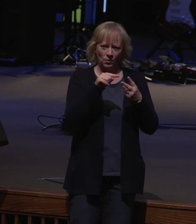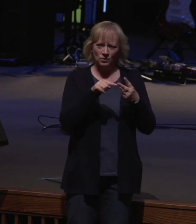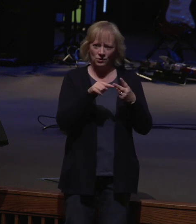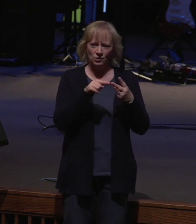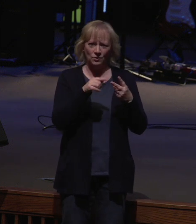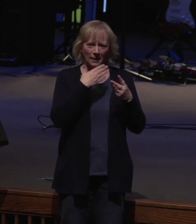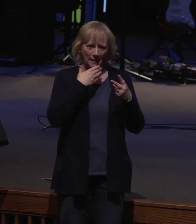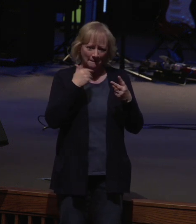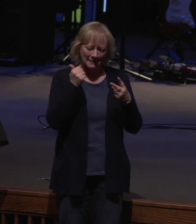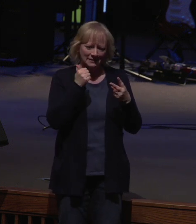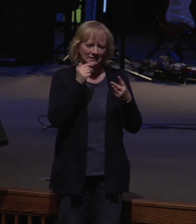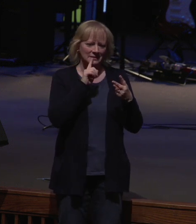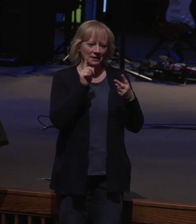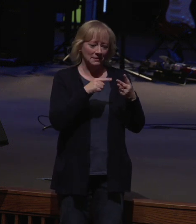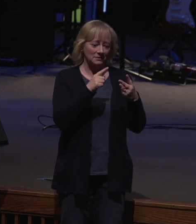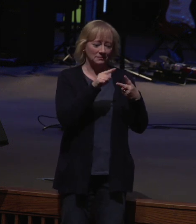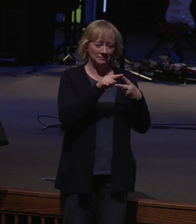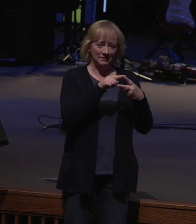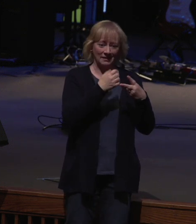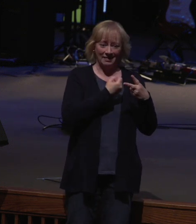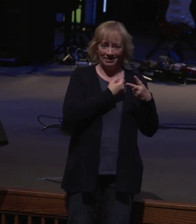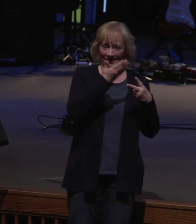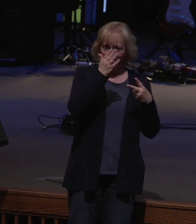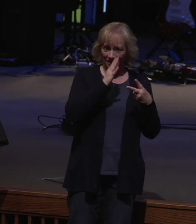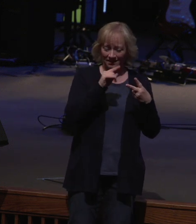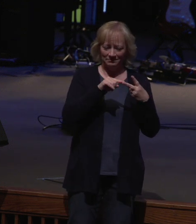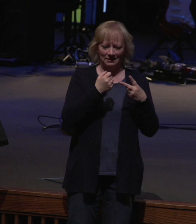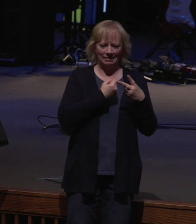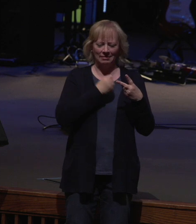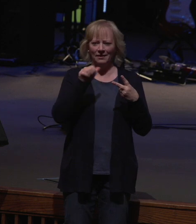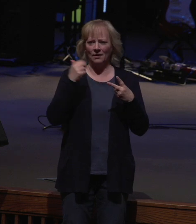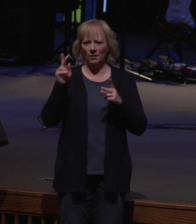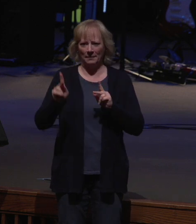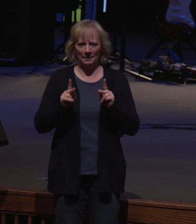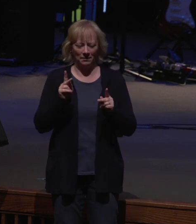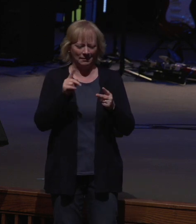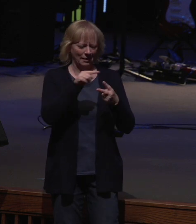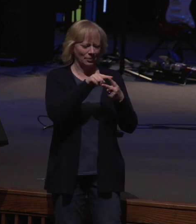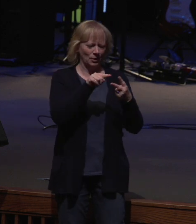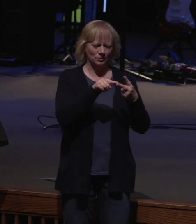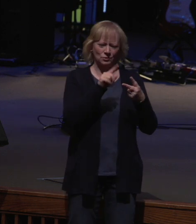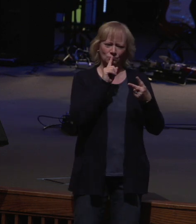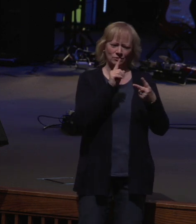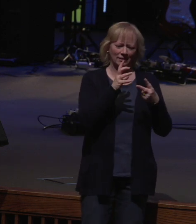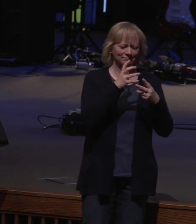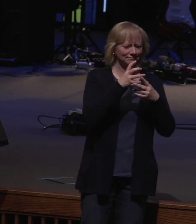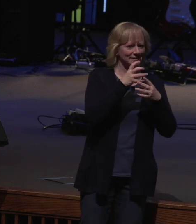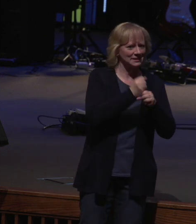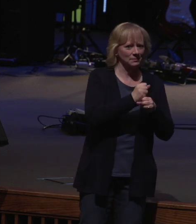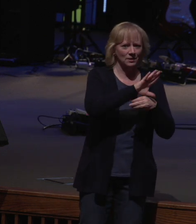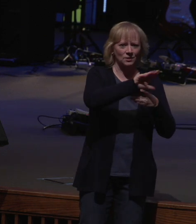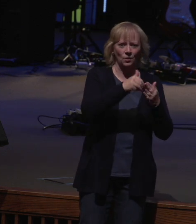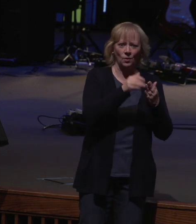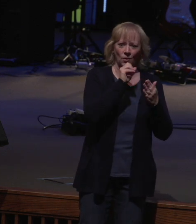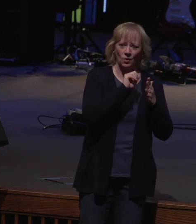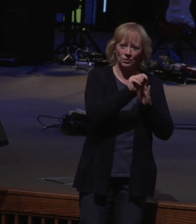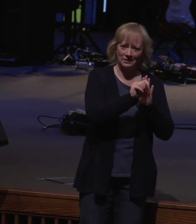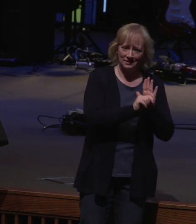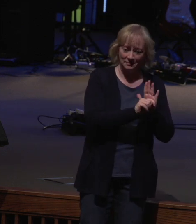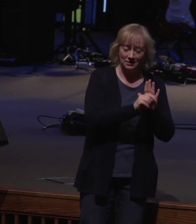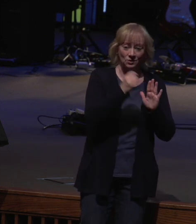should love God and love others. And then he says, you know what? They actually sum up the Old Testament. So if you and I, following after Jesus